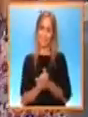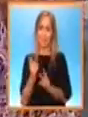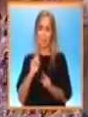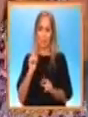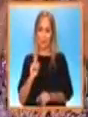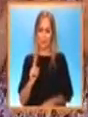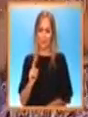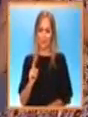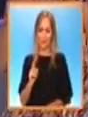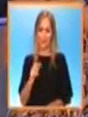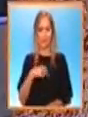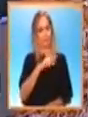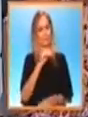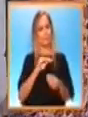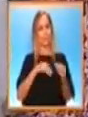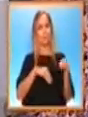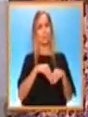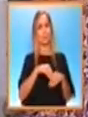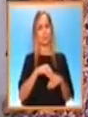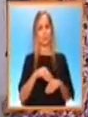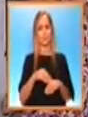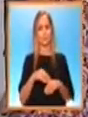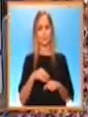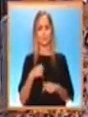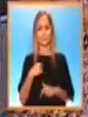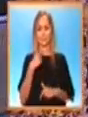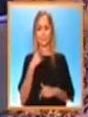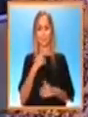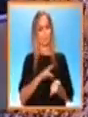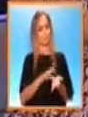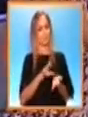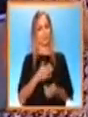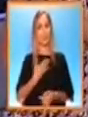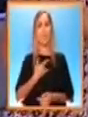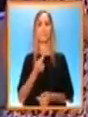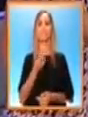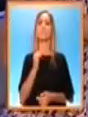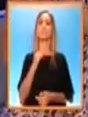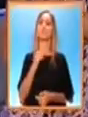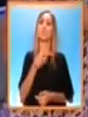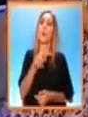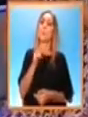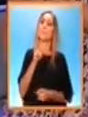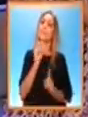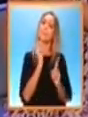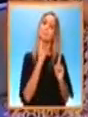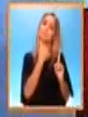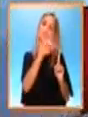nada. Vais para o jogo. Tens de ser Zorpila. Zorpila.